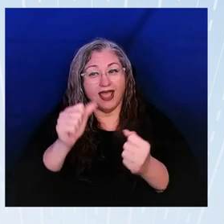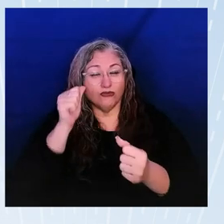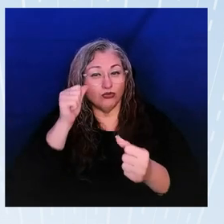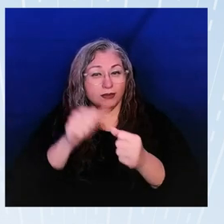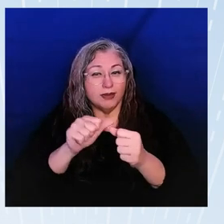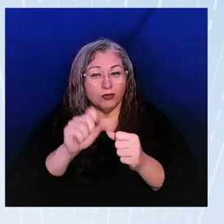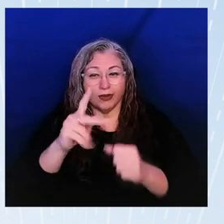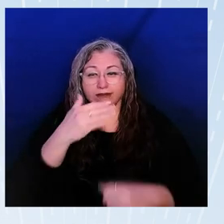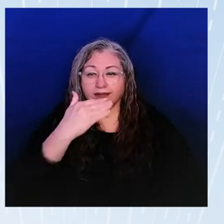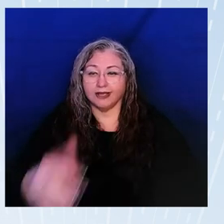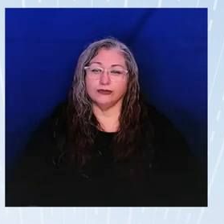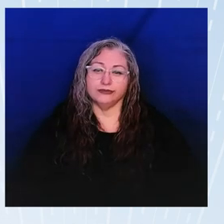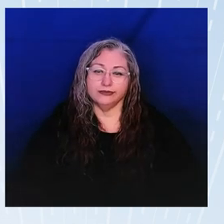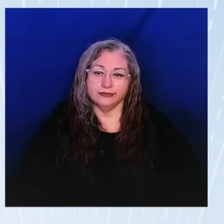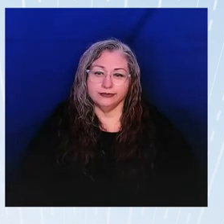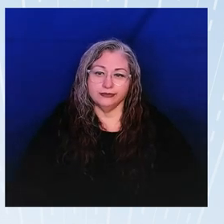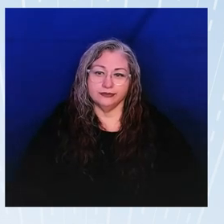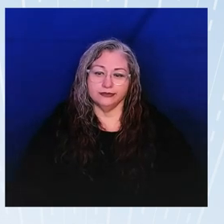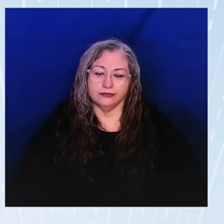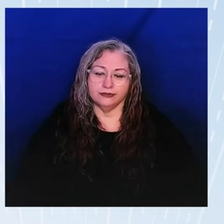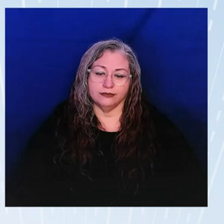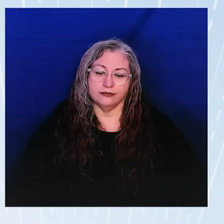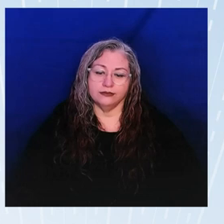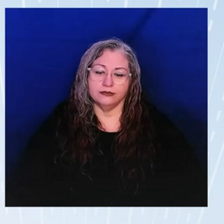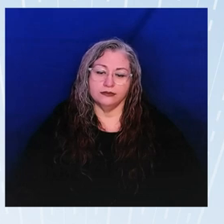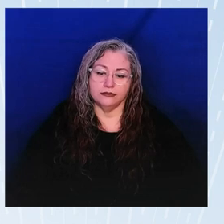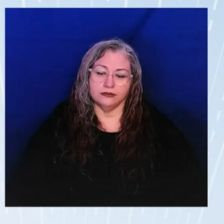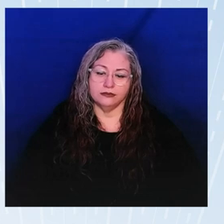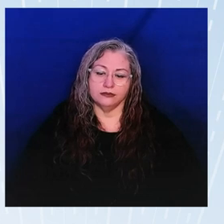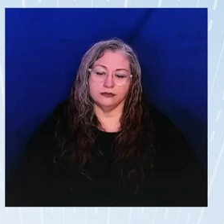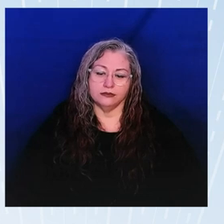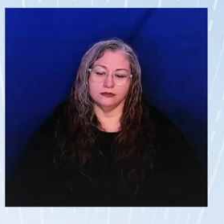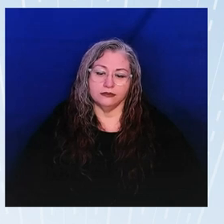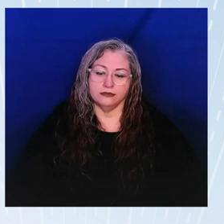you. Thank you, Dr. Underwood. Mia.